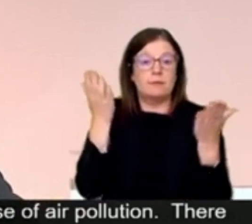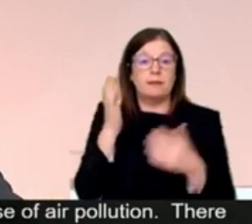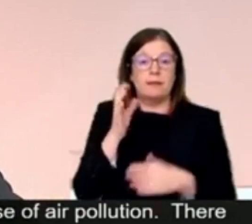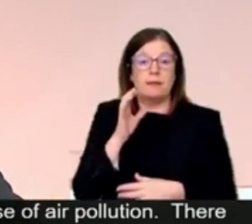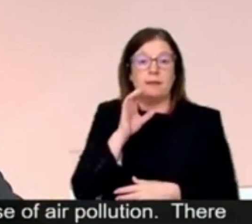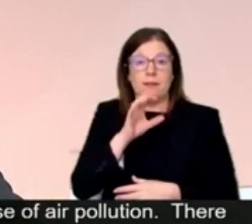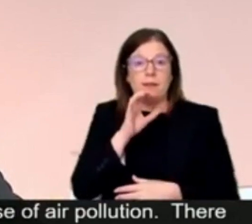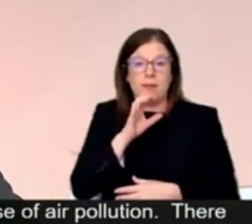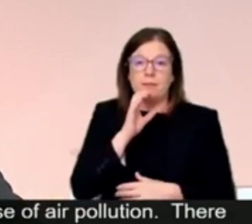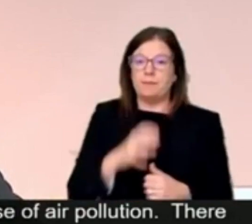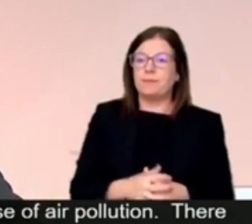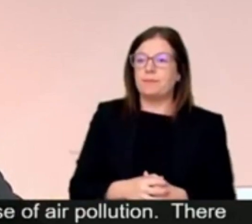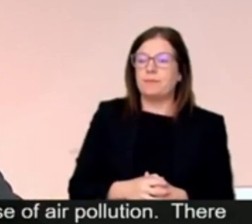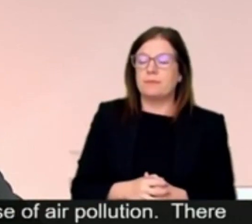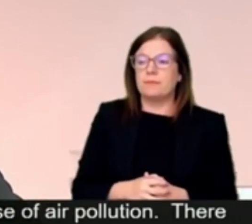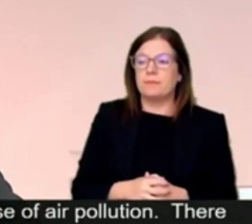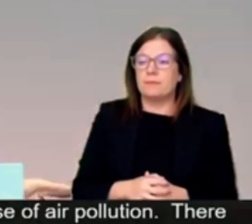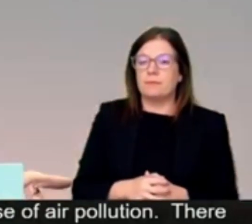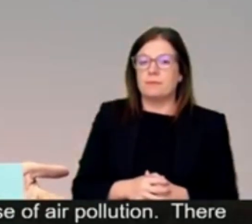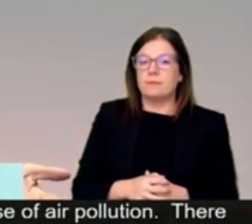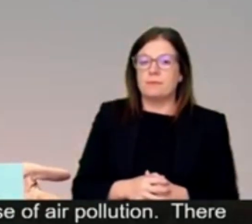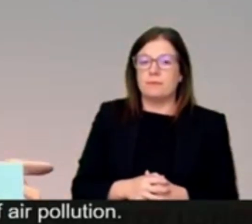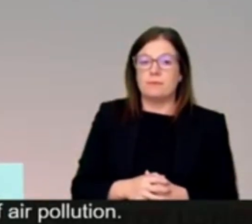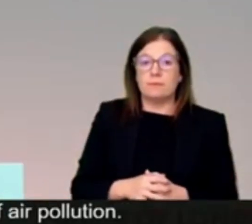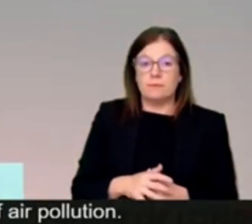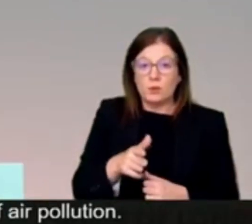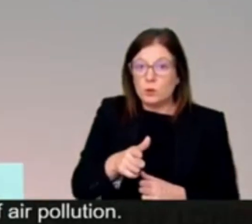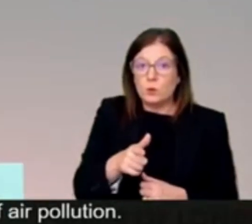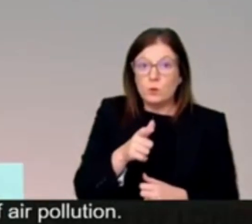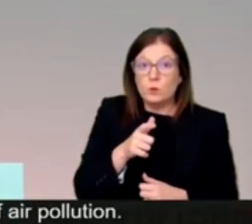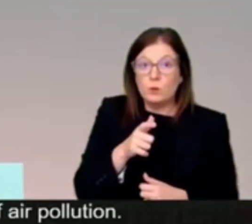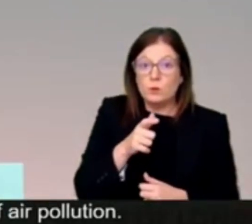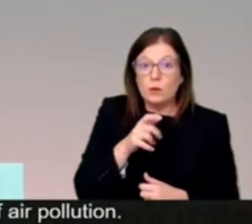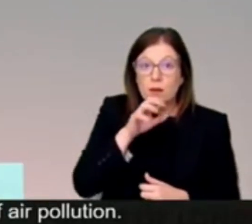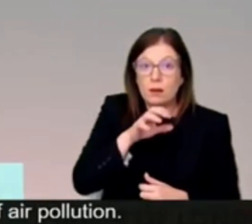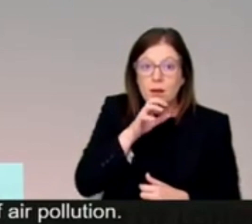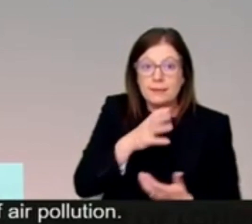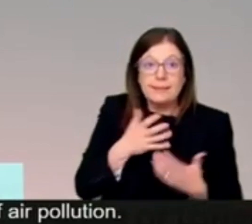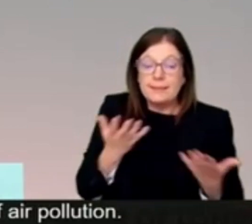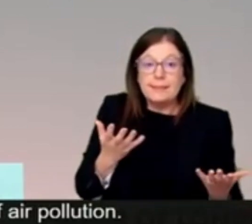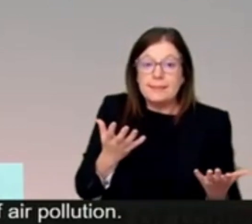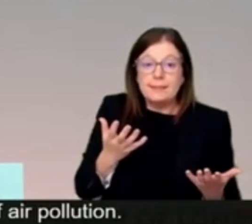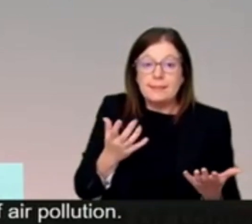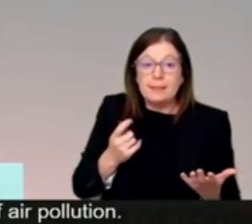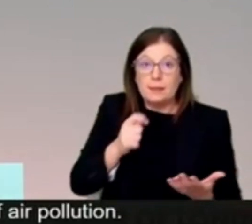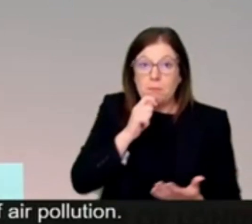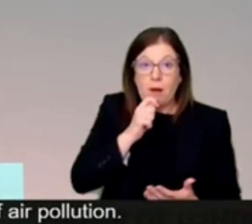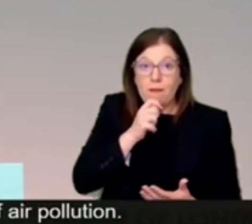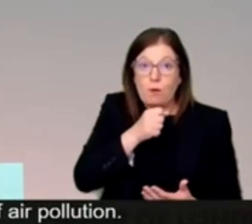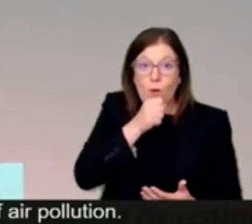to you shortly. Well, no one can hear you because it's a radio show and you've not got a microphone.